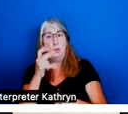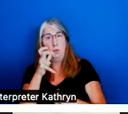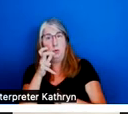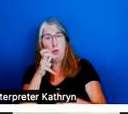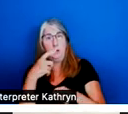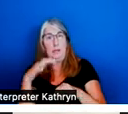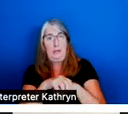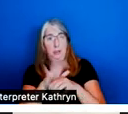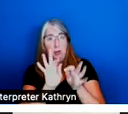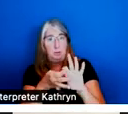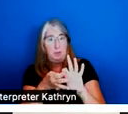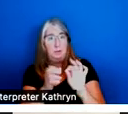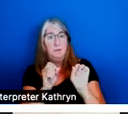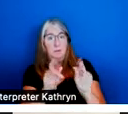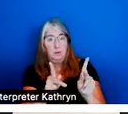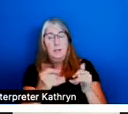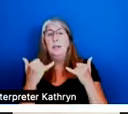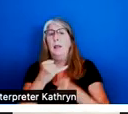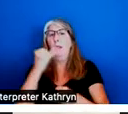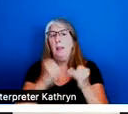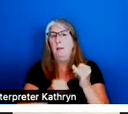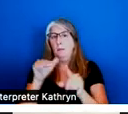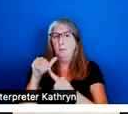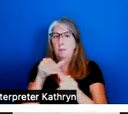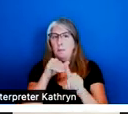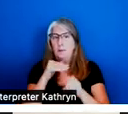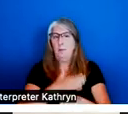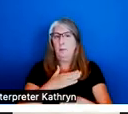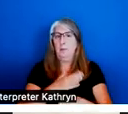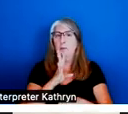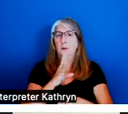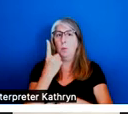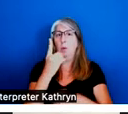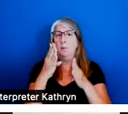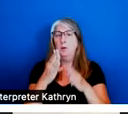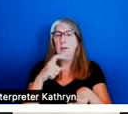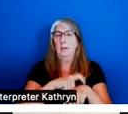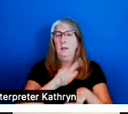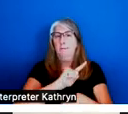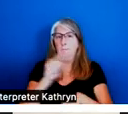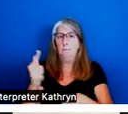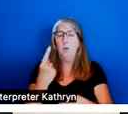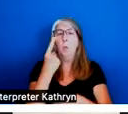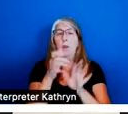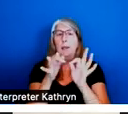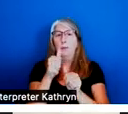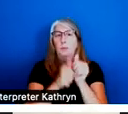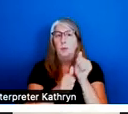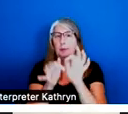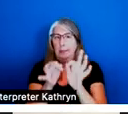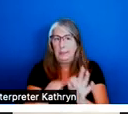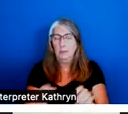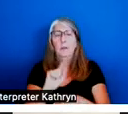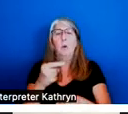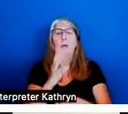interpretation. Okay, now, lastly, we remind you to please speak one person at a time with one language per sentence and only speak in the